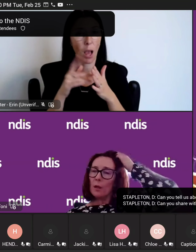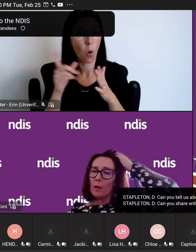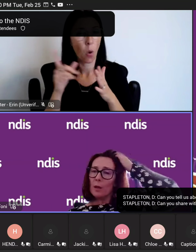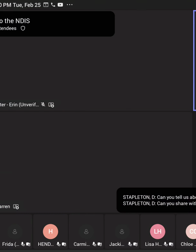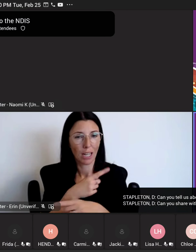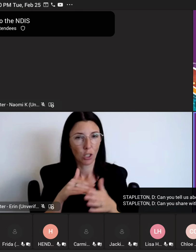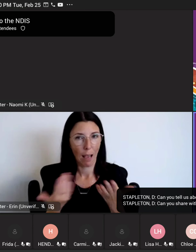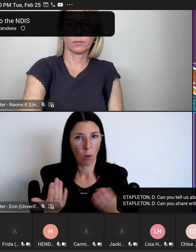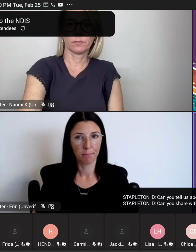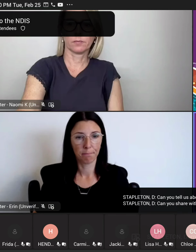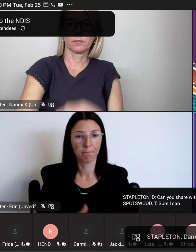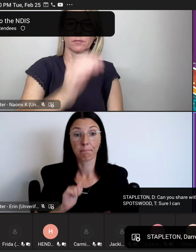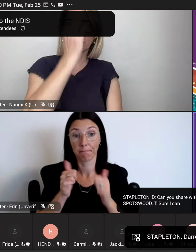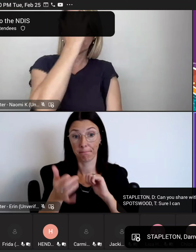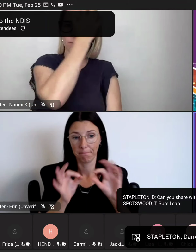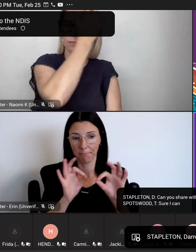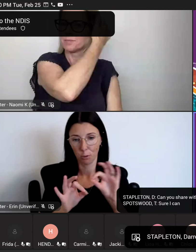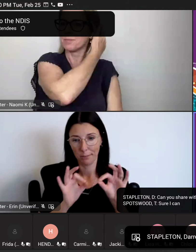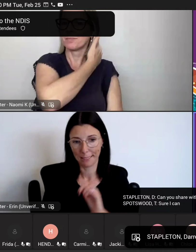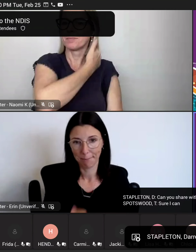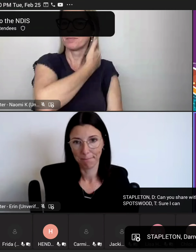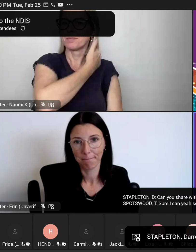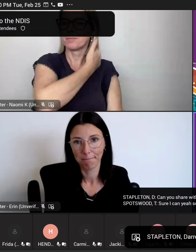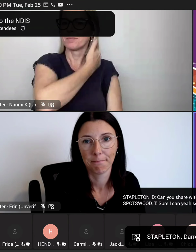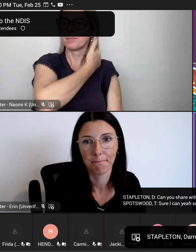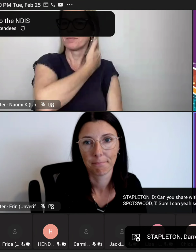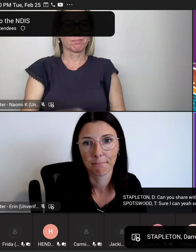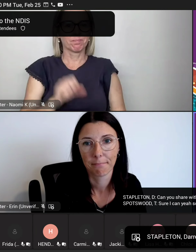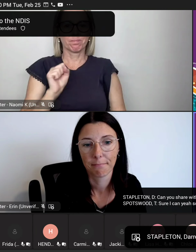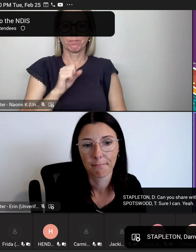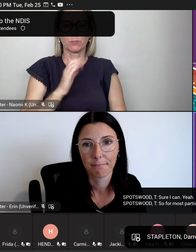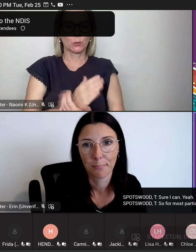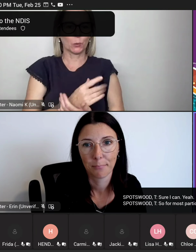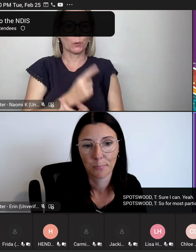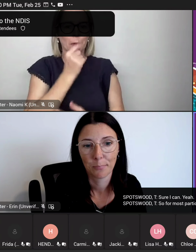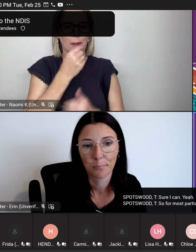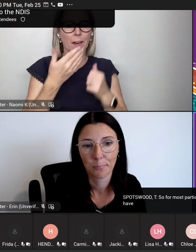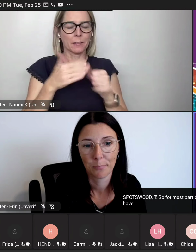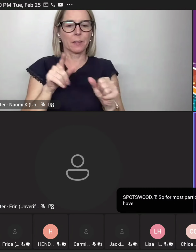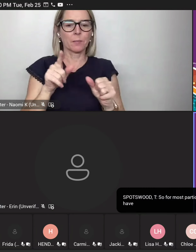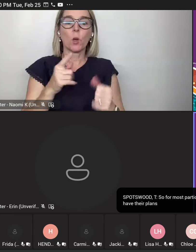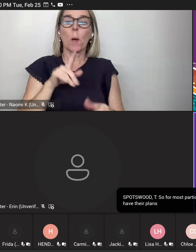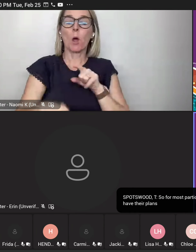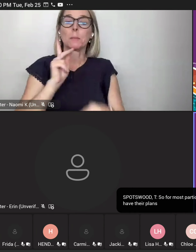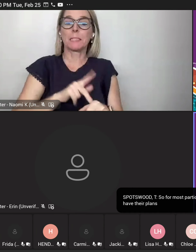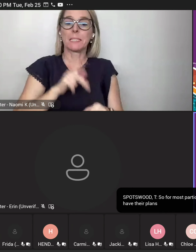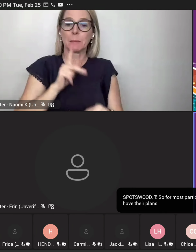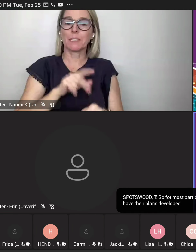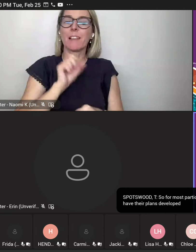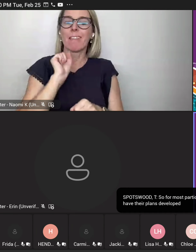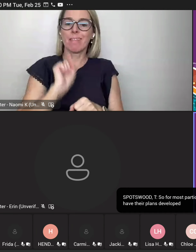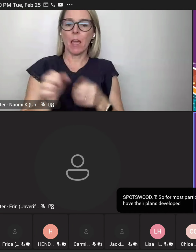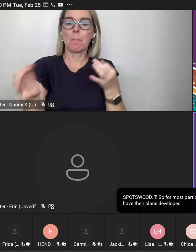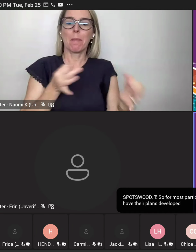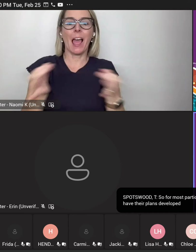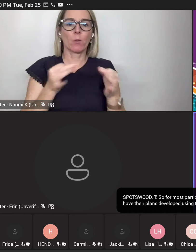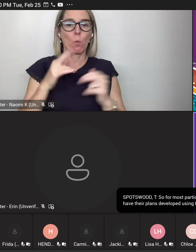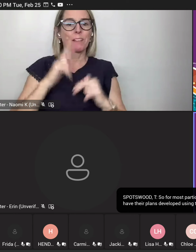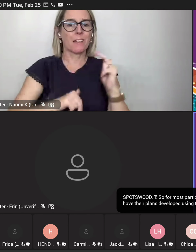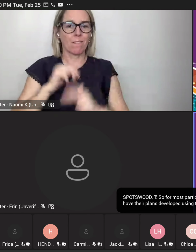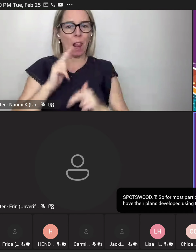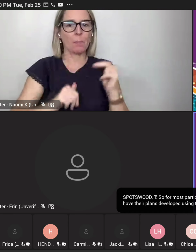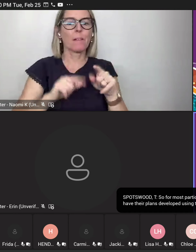now? Sure, I can. Yeah. So for most participants, they will continue to have their plans developed using